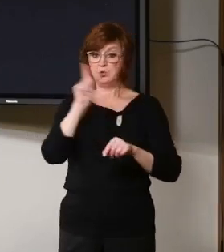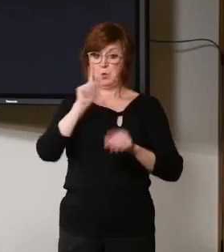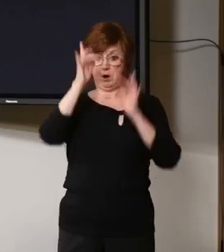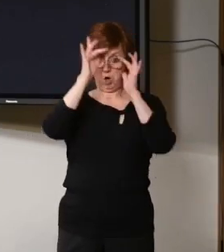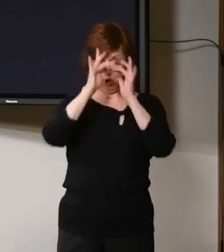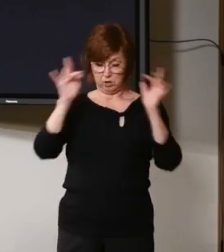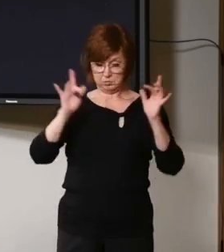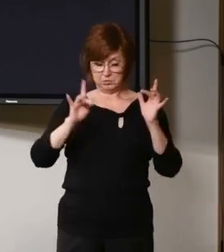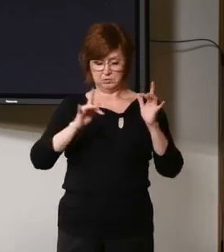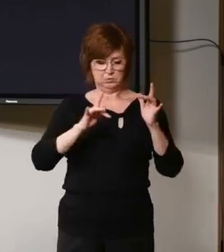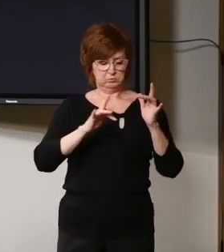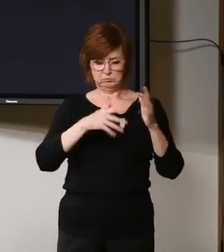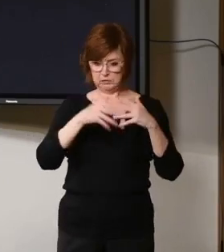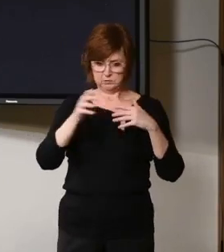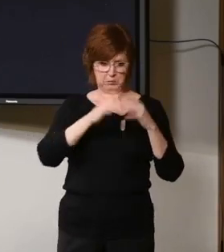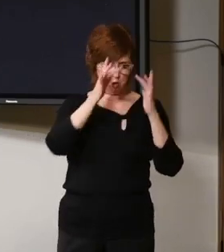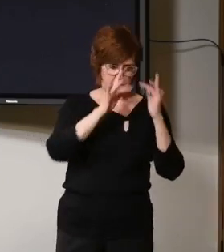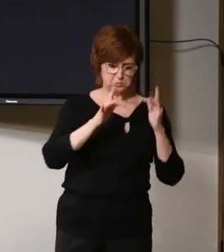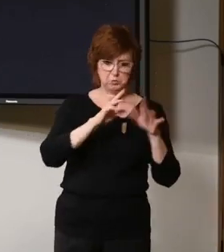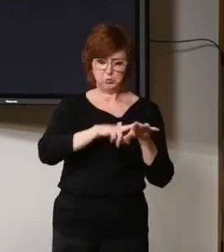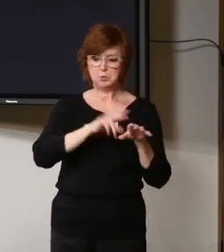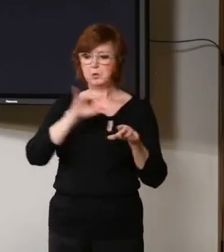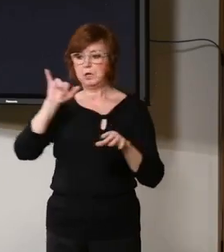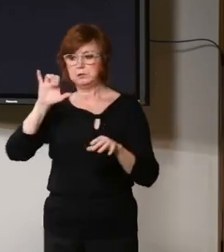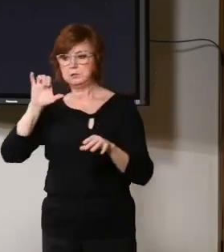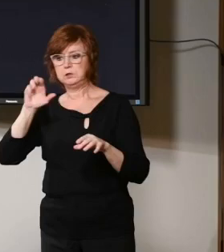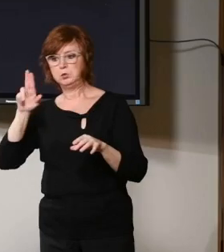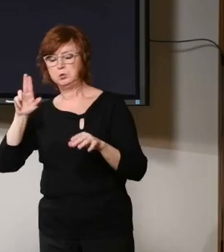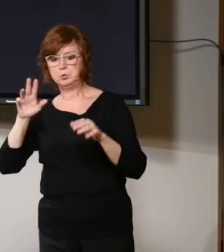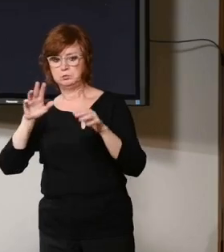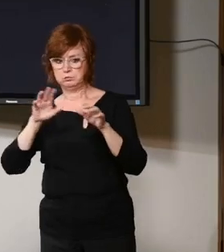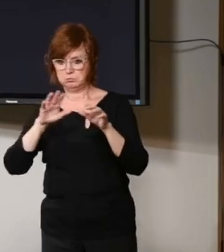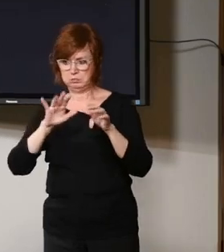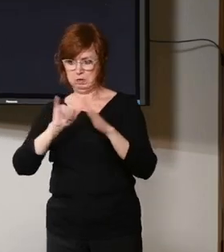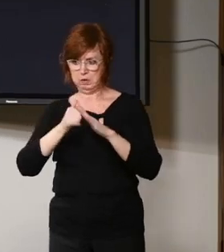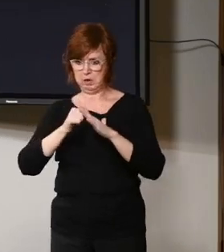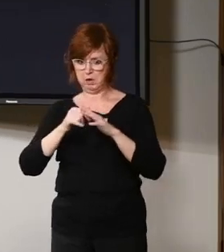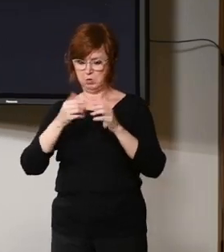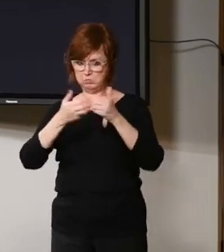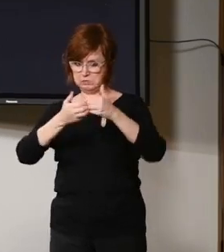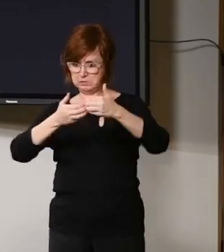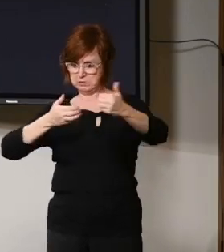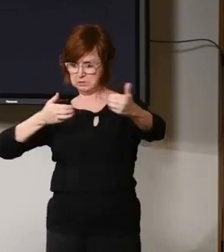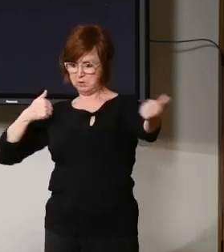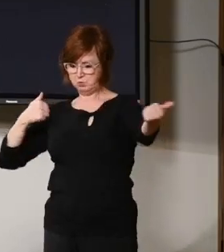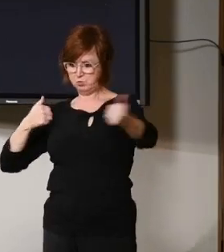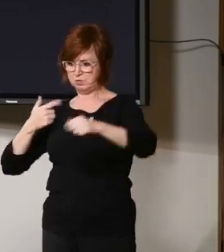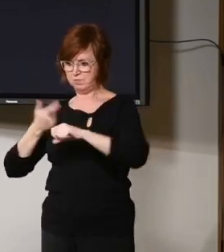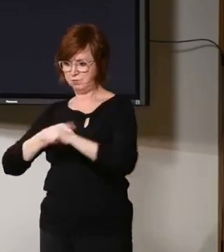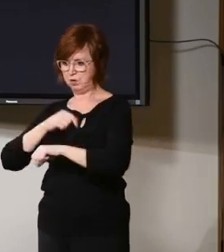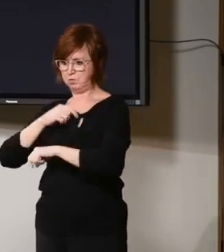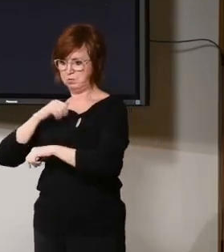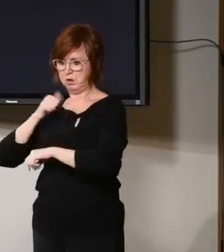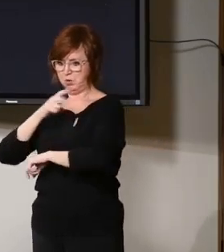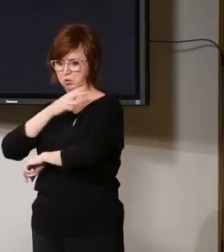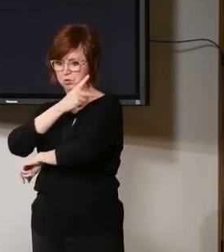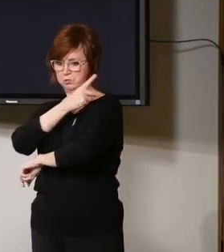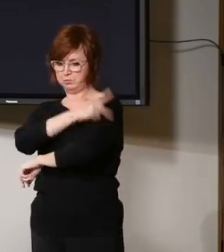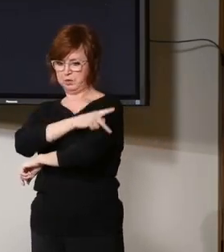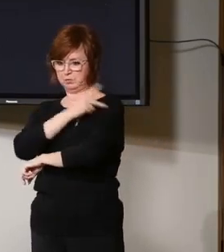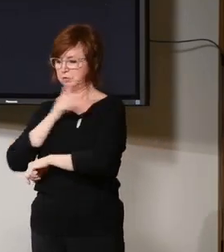care, how are they being isolated from other patients to prevent the spread? Dr.